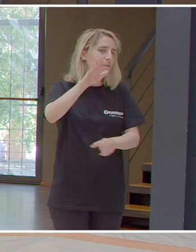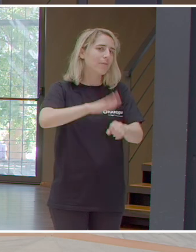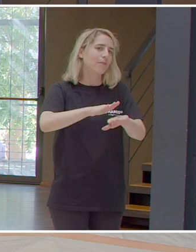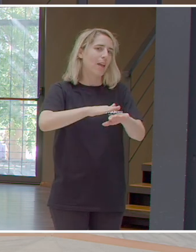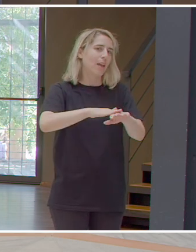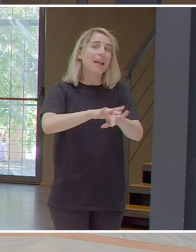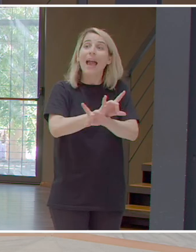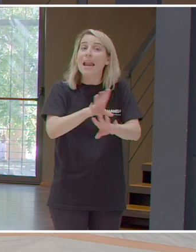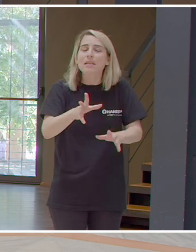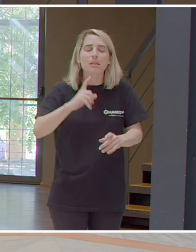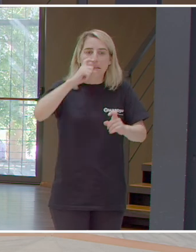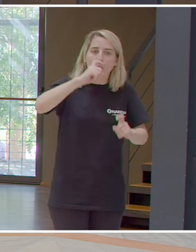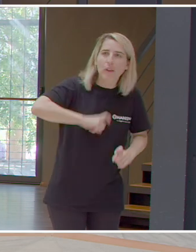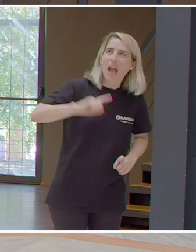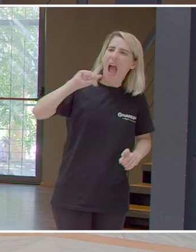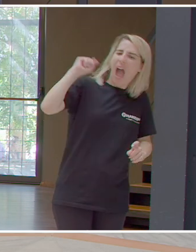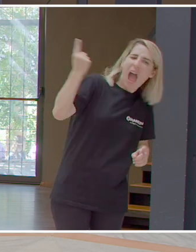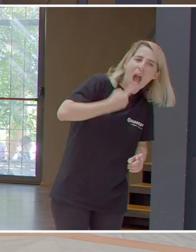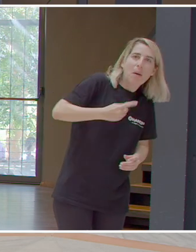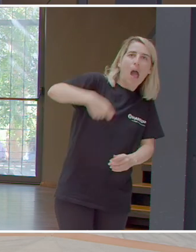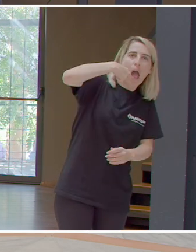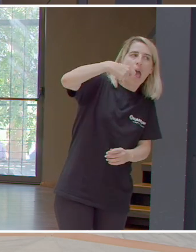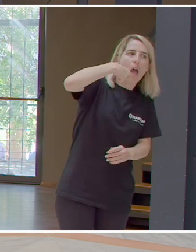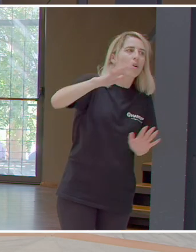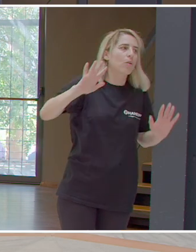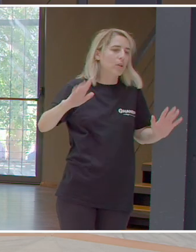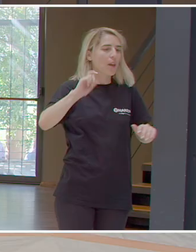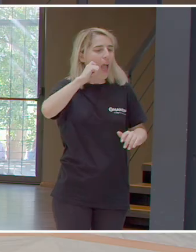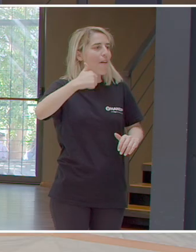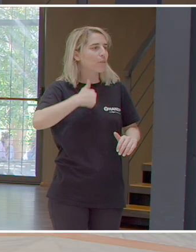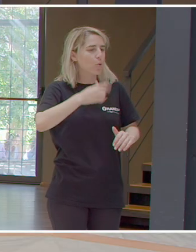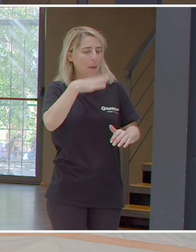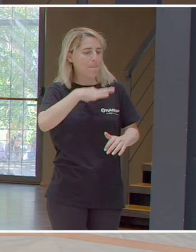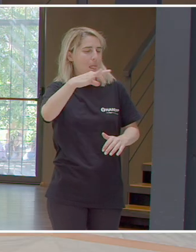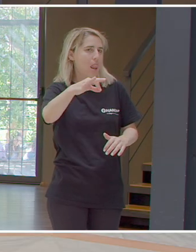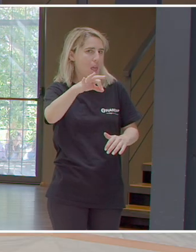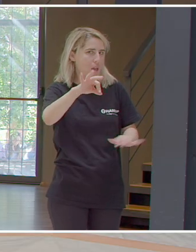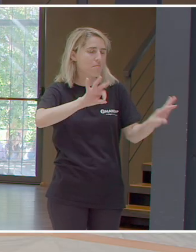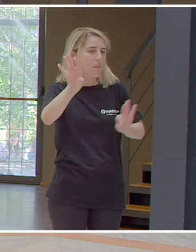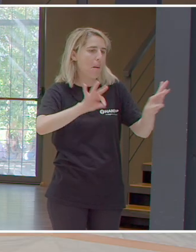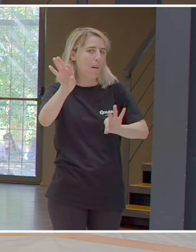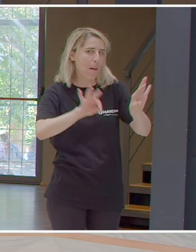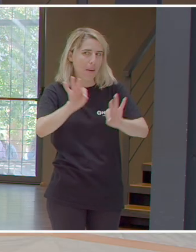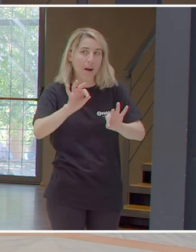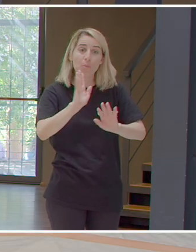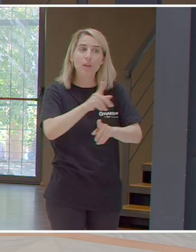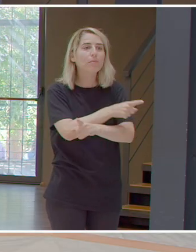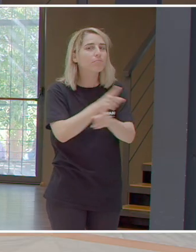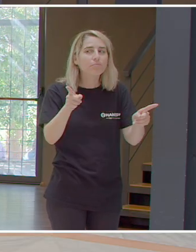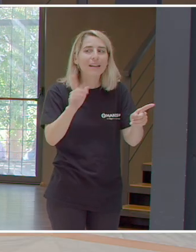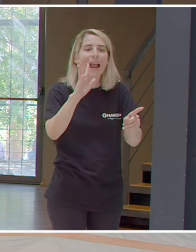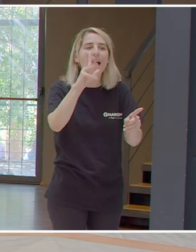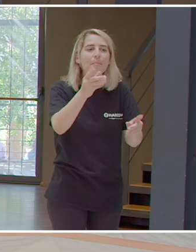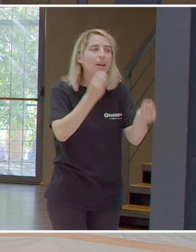nobody forces us to put anything in our mouth but ourselves, so we can choose 3 times, or 4 if you're in it for a snack, per